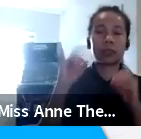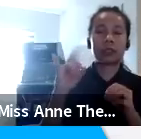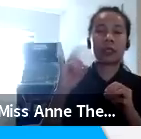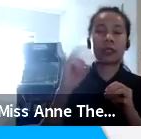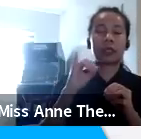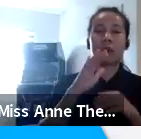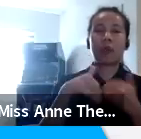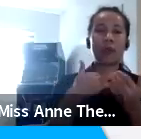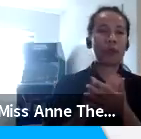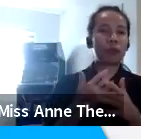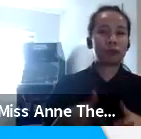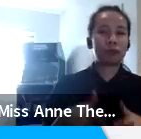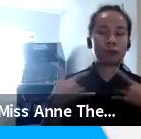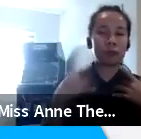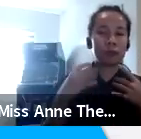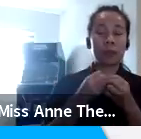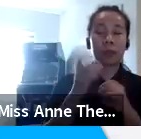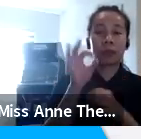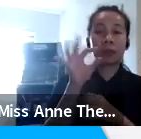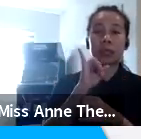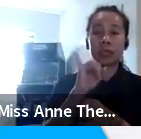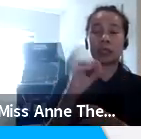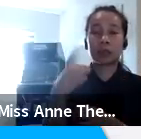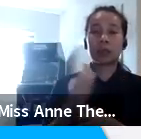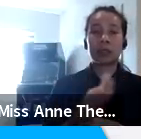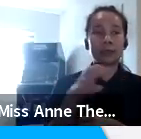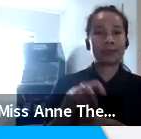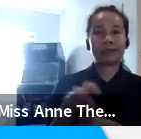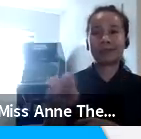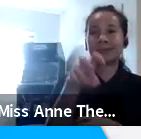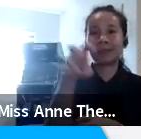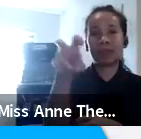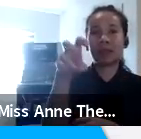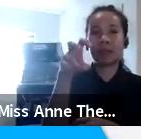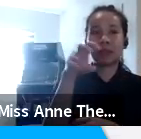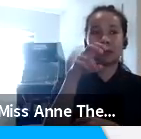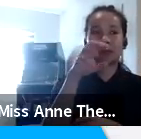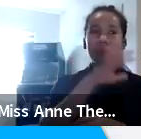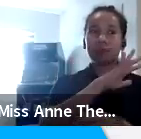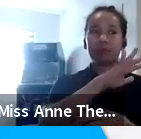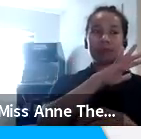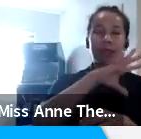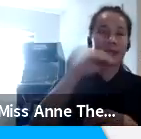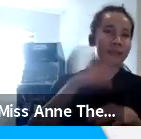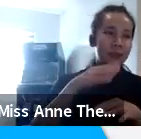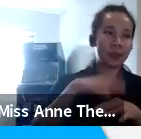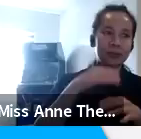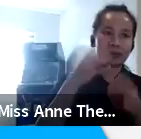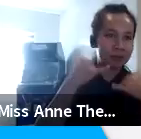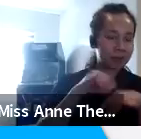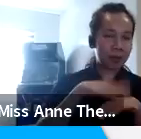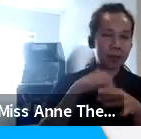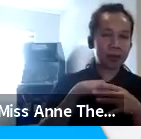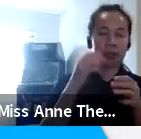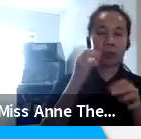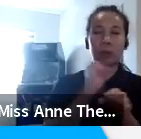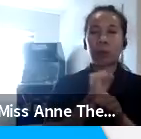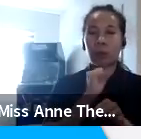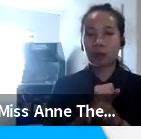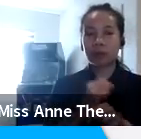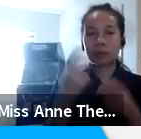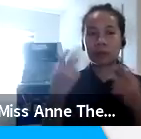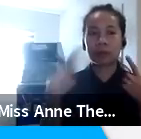life. Number 9 would be we can travel and call it work. I have toured and I have traveled in